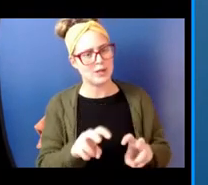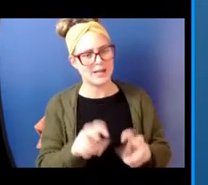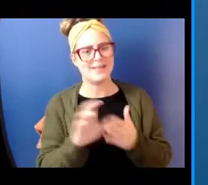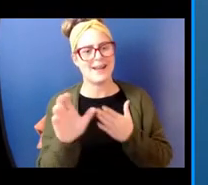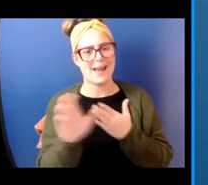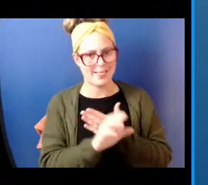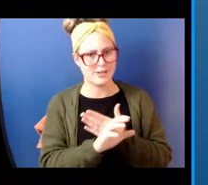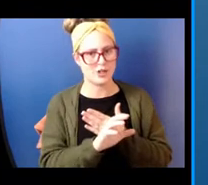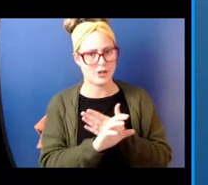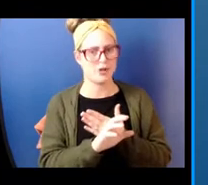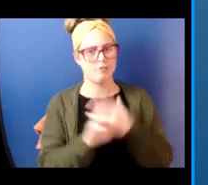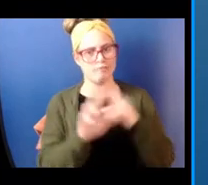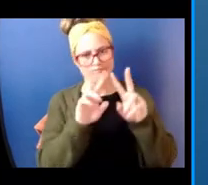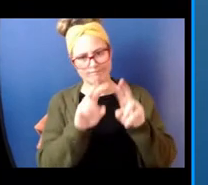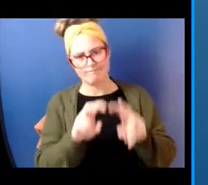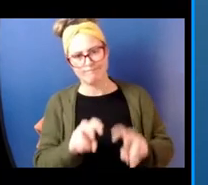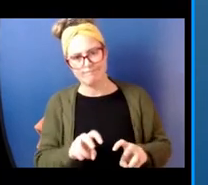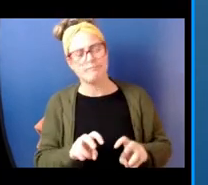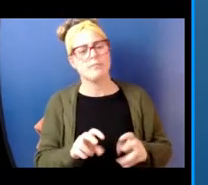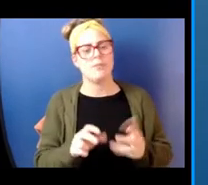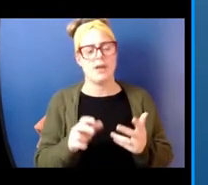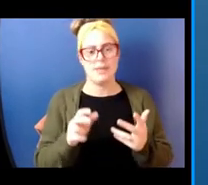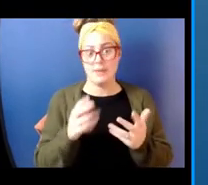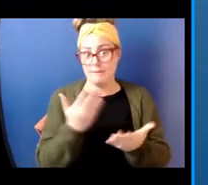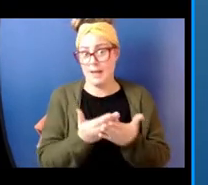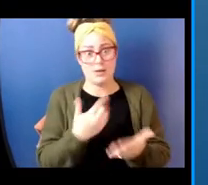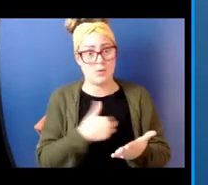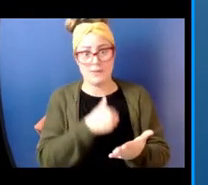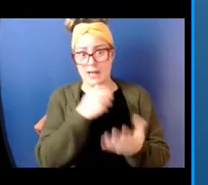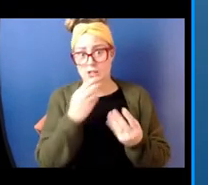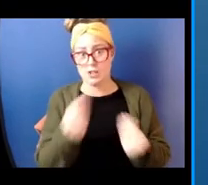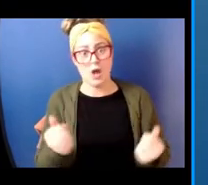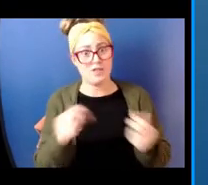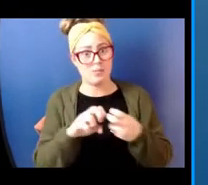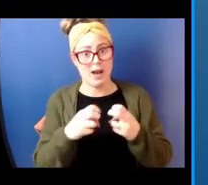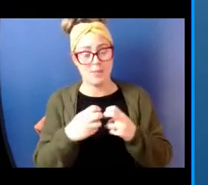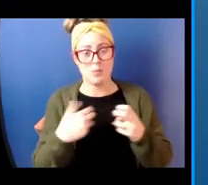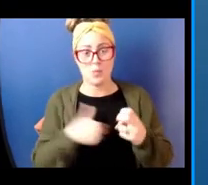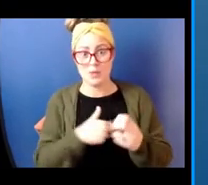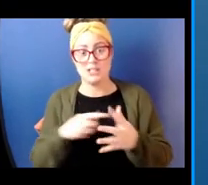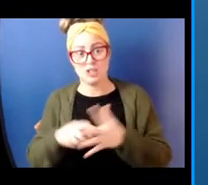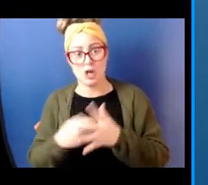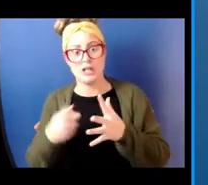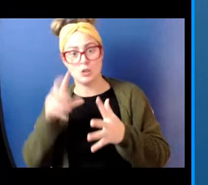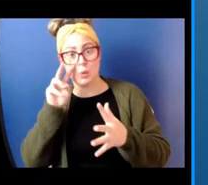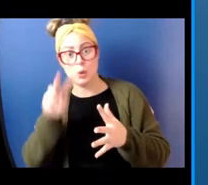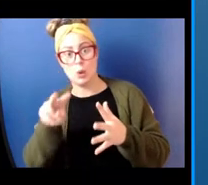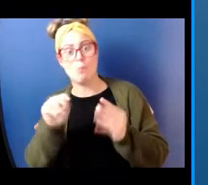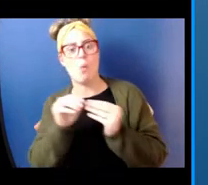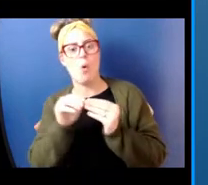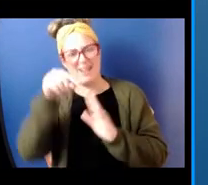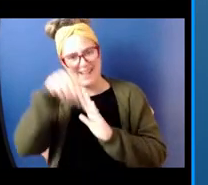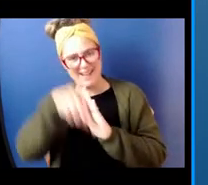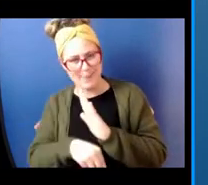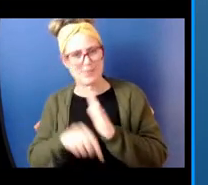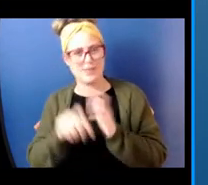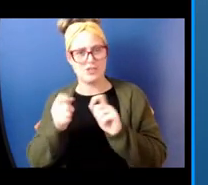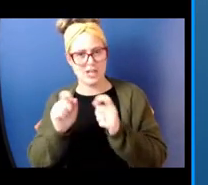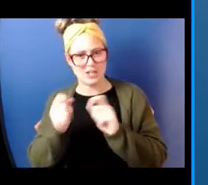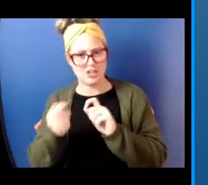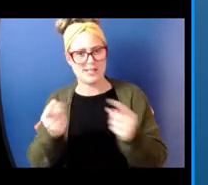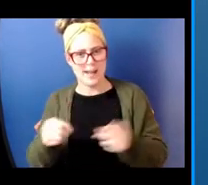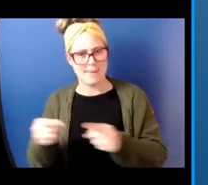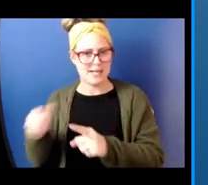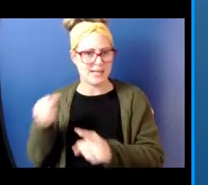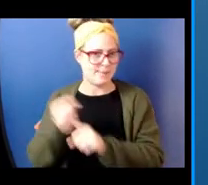and the fact that we haven't solved a problem we've simply started to look more seriously at changes that happen in the country